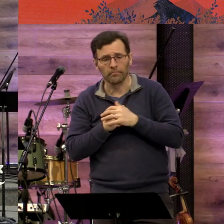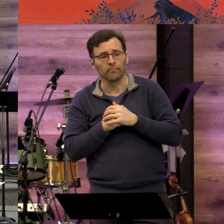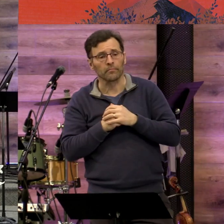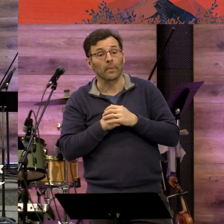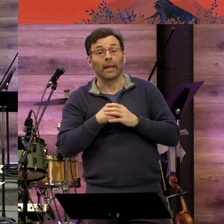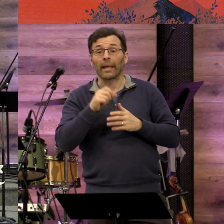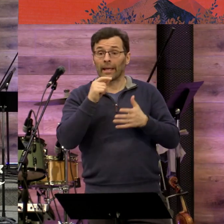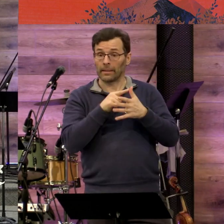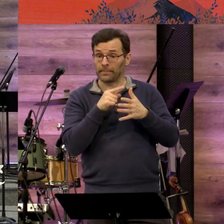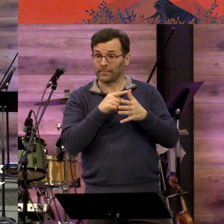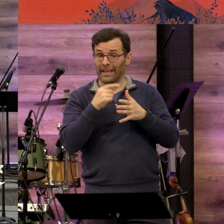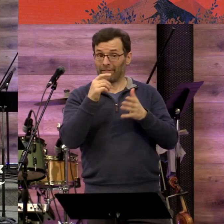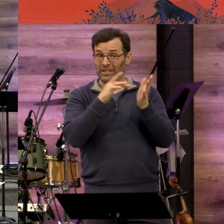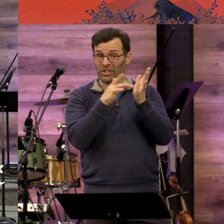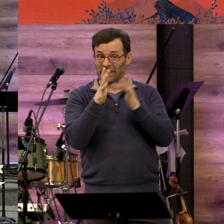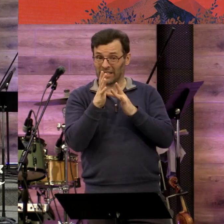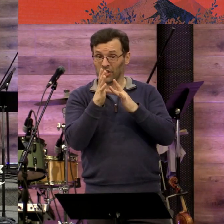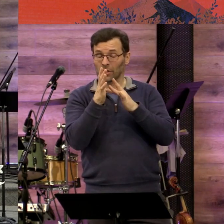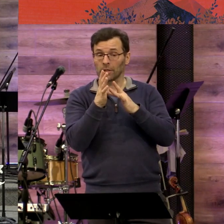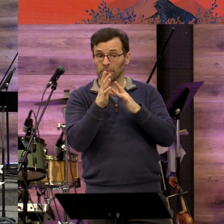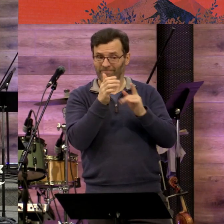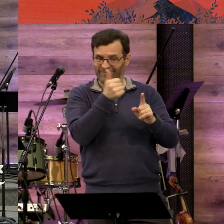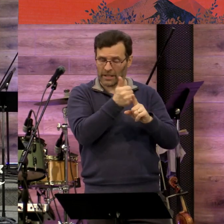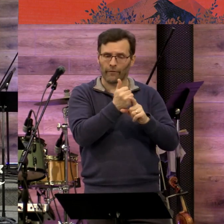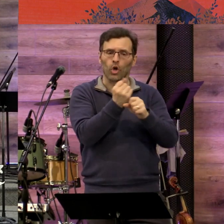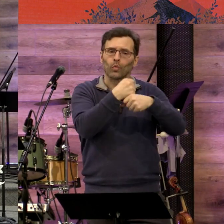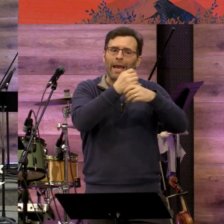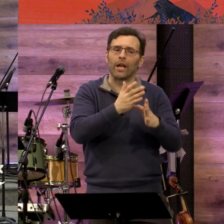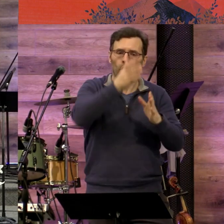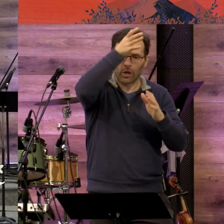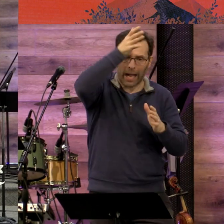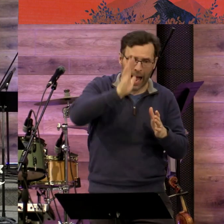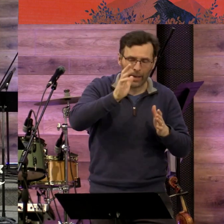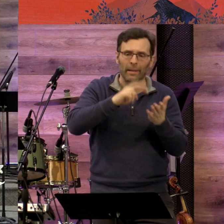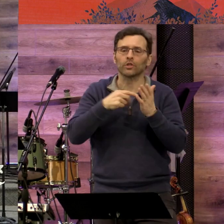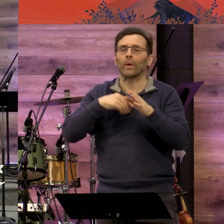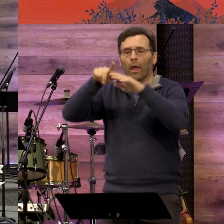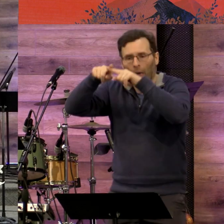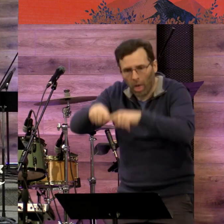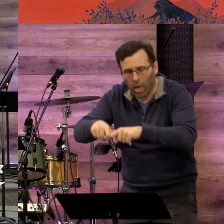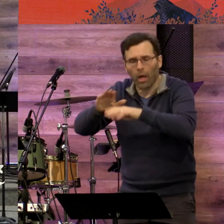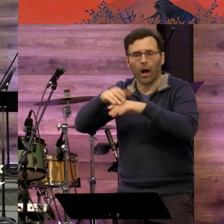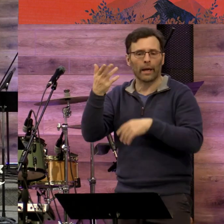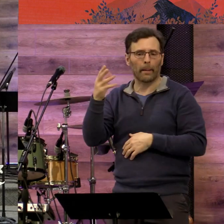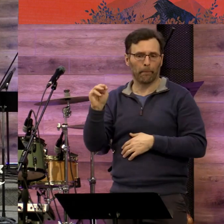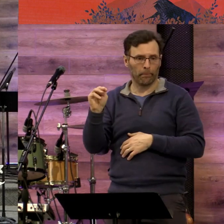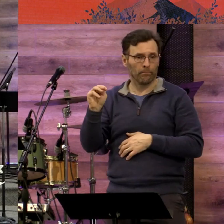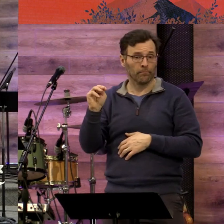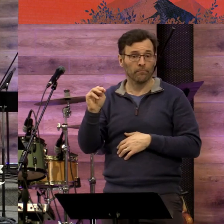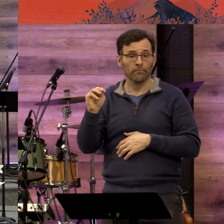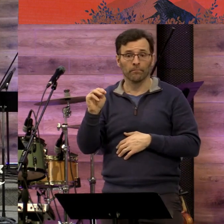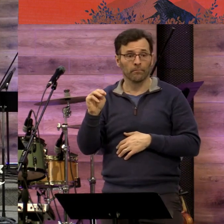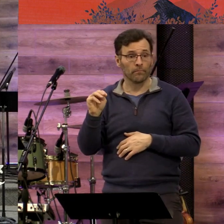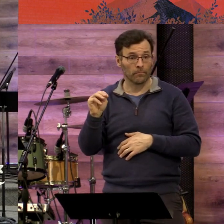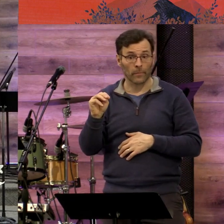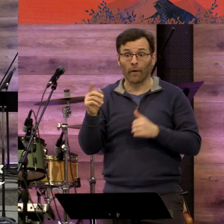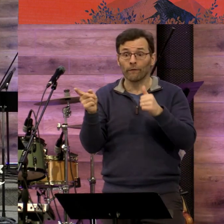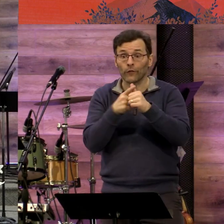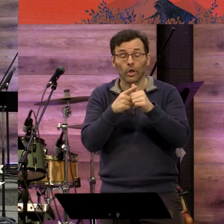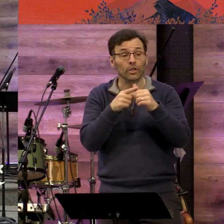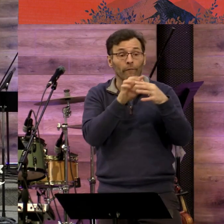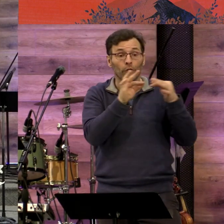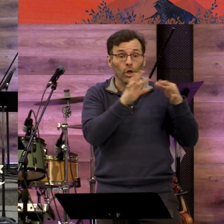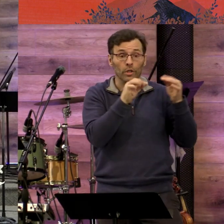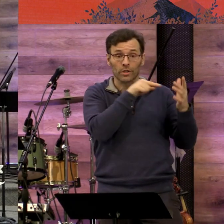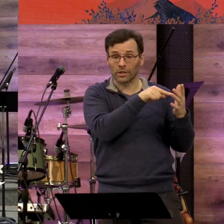if Jesus is the Creator God, then we are beholden to him. Did you know that the first verse in the Bible is